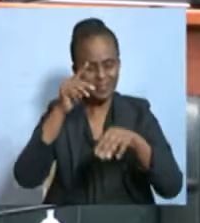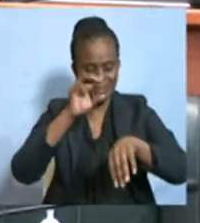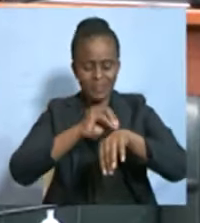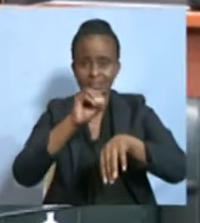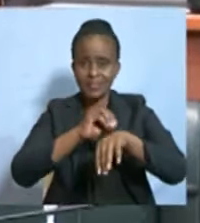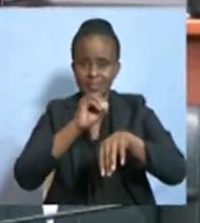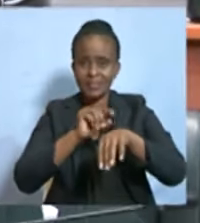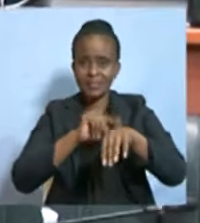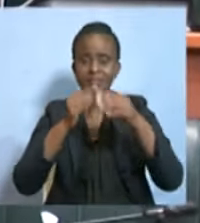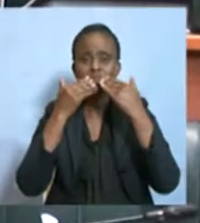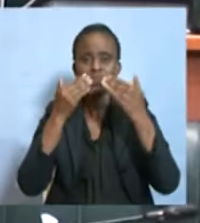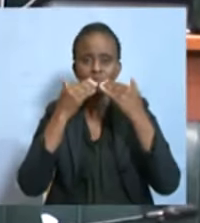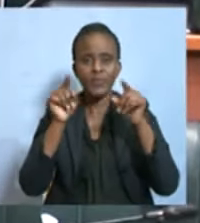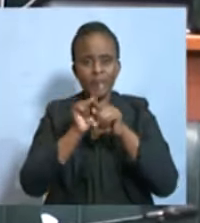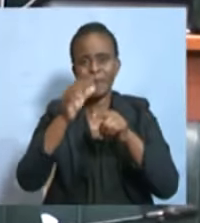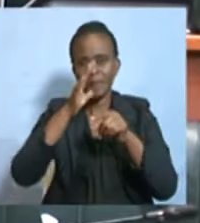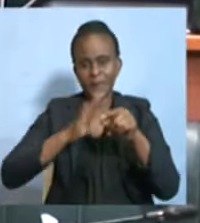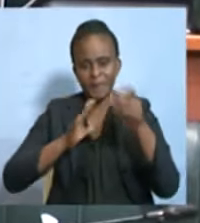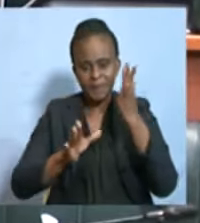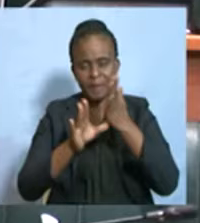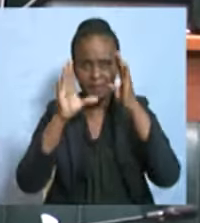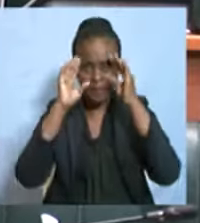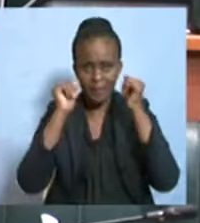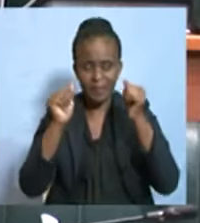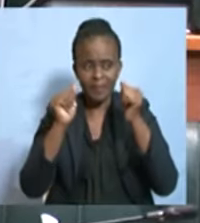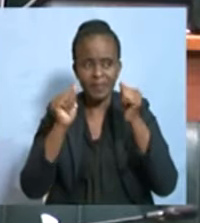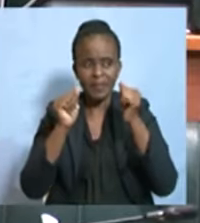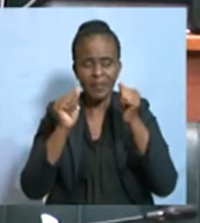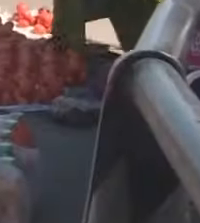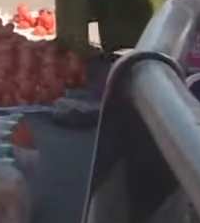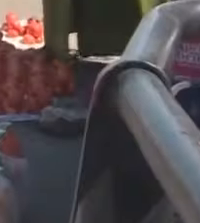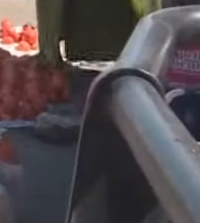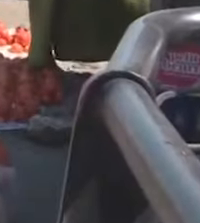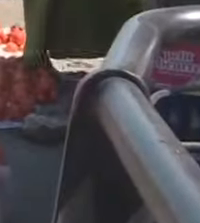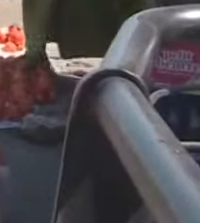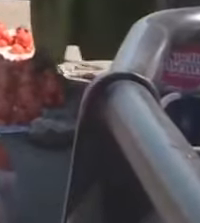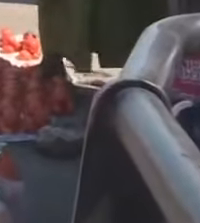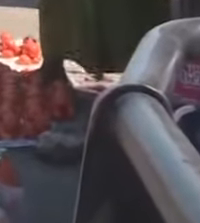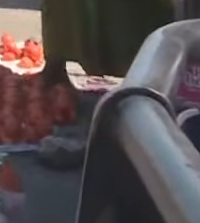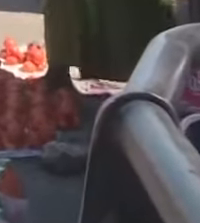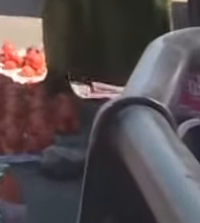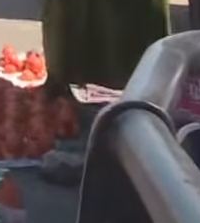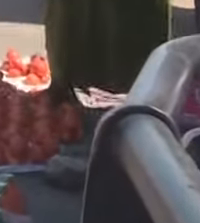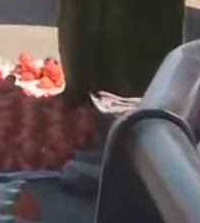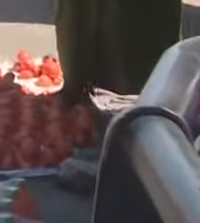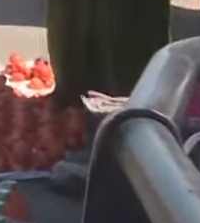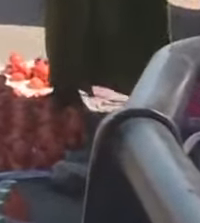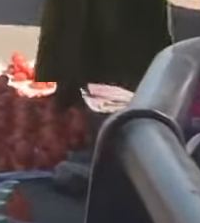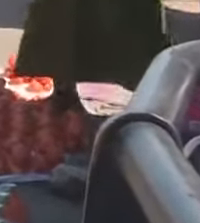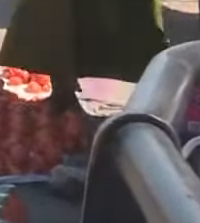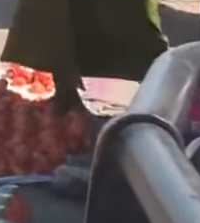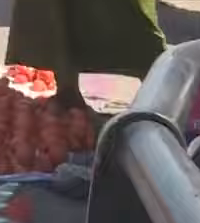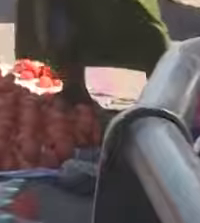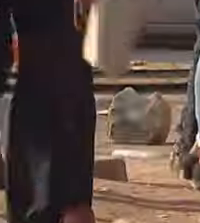Parliament Sidi Mushanga, who wanted to know why government was allegedly discriminatory in the distribution of CDF money by